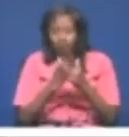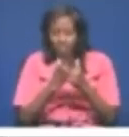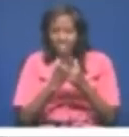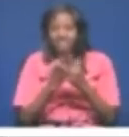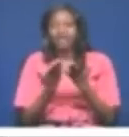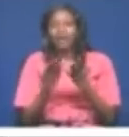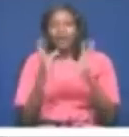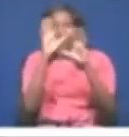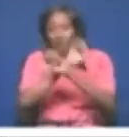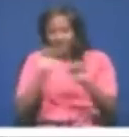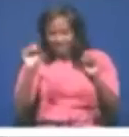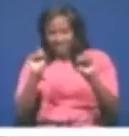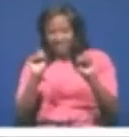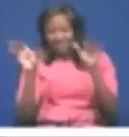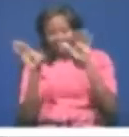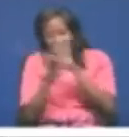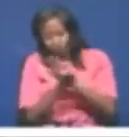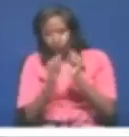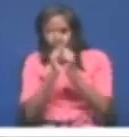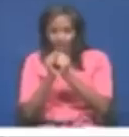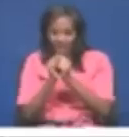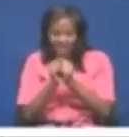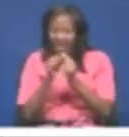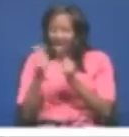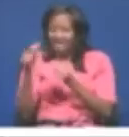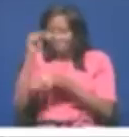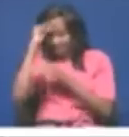elected governors, so that we can move Kenya forward.